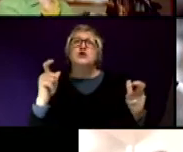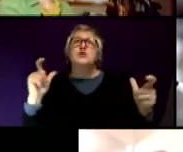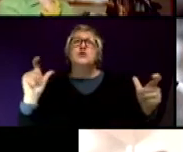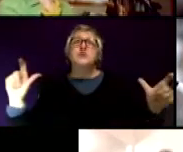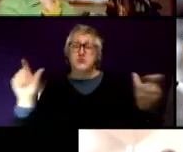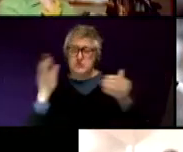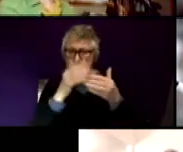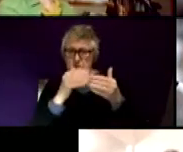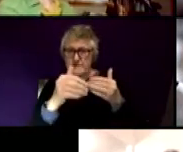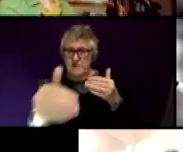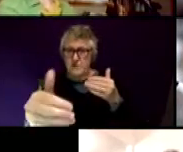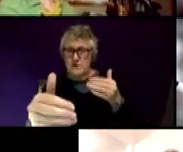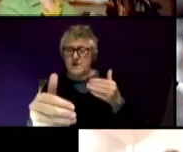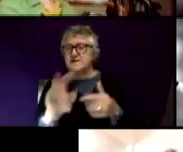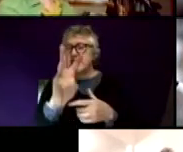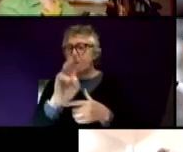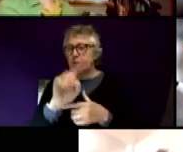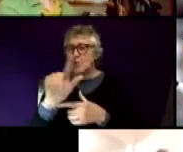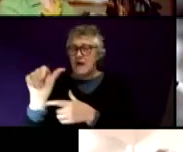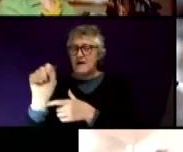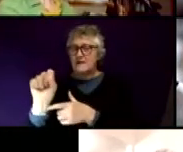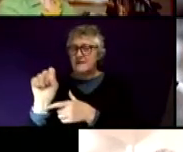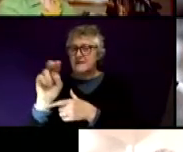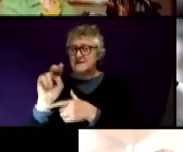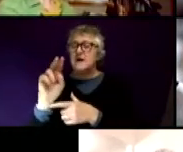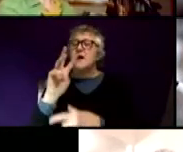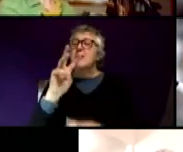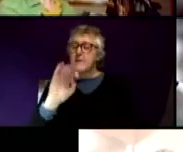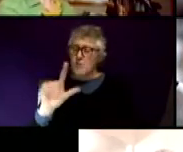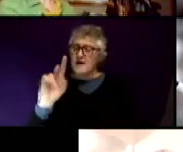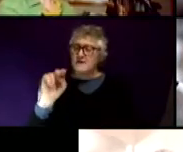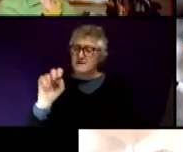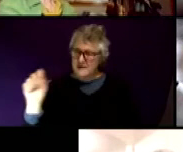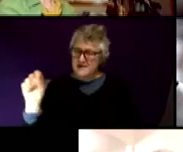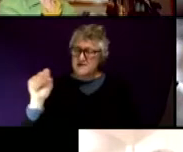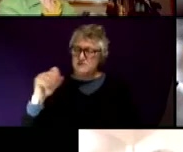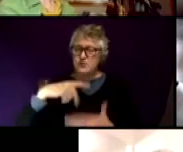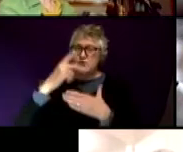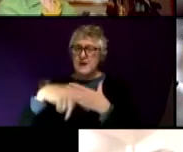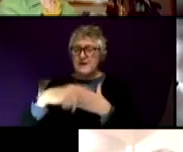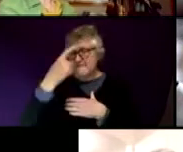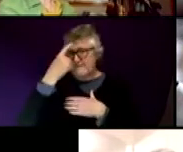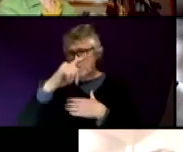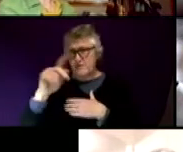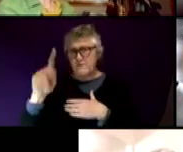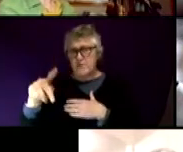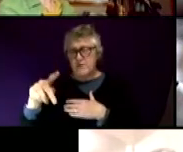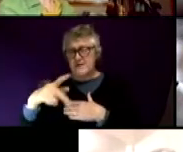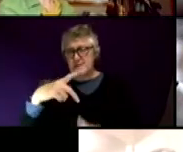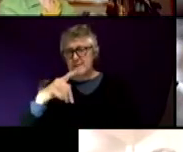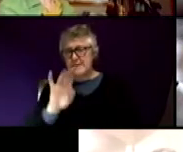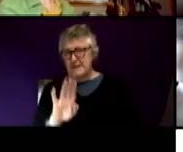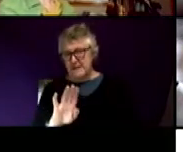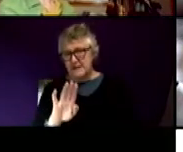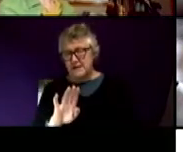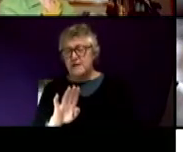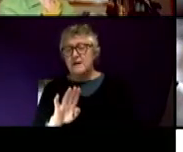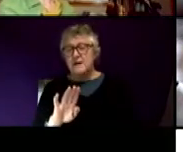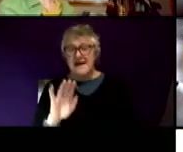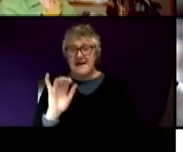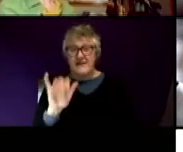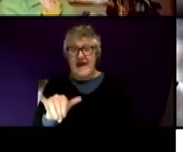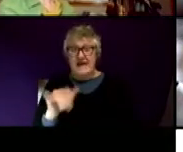is the wellness program for the Portland PPB. And that's something the subcommittee is working on